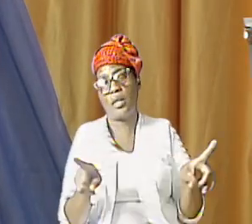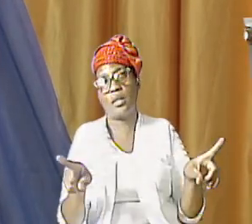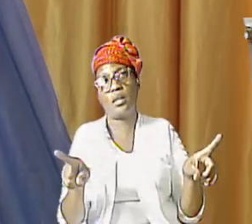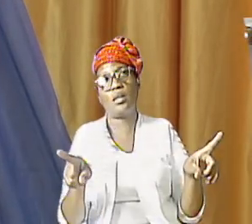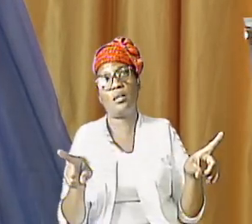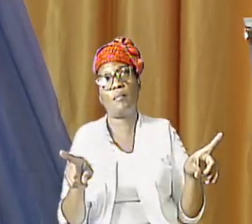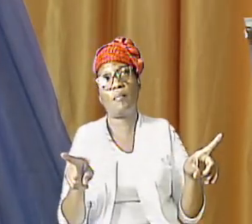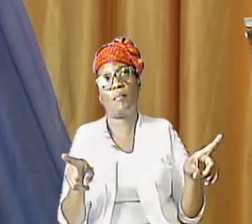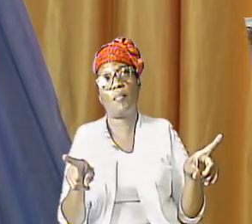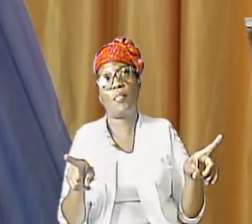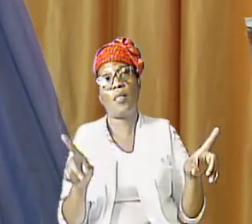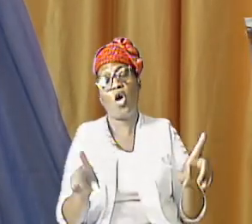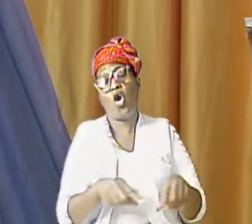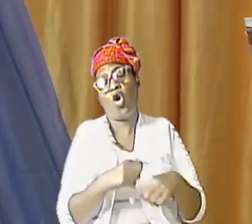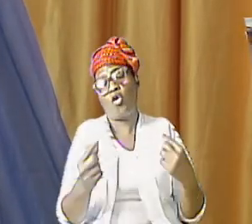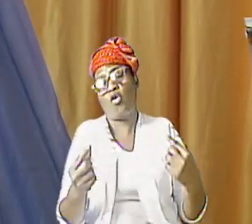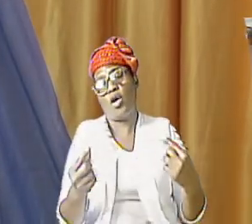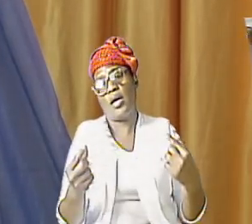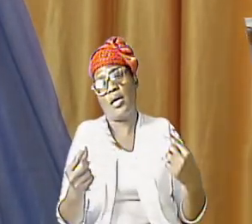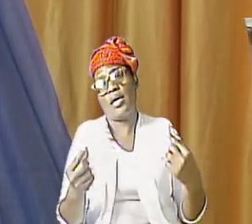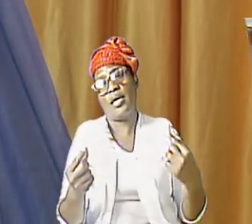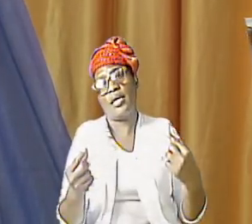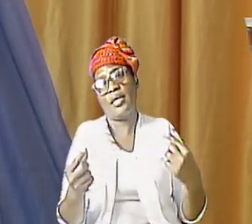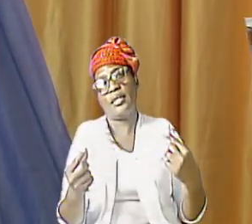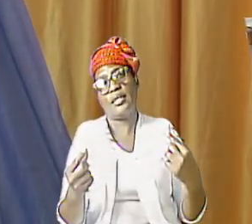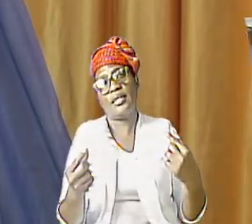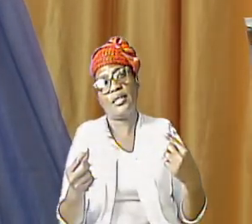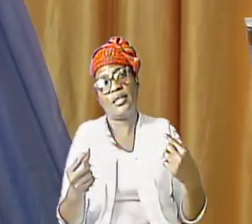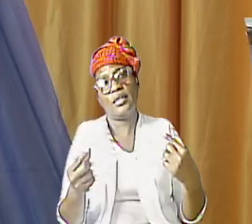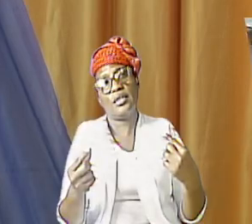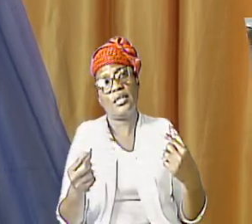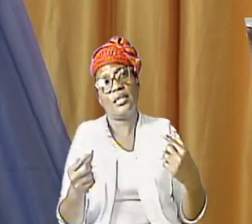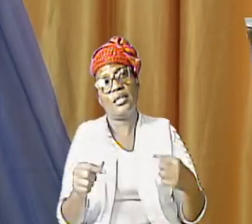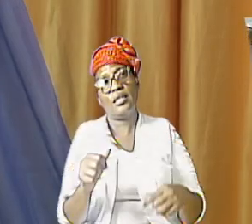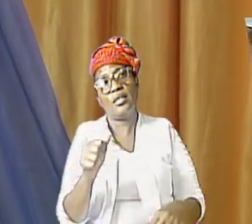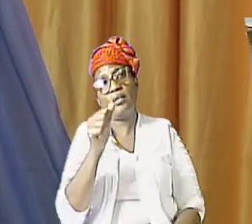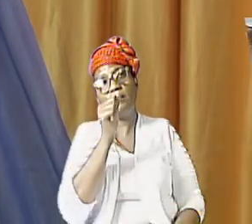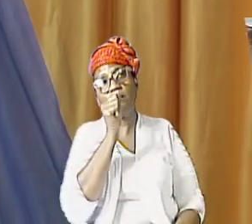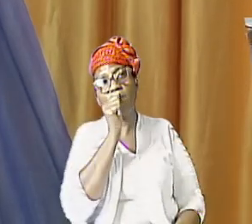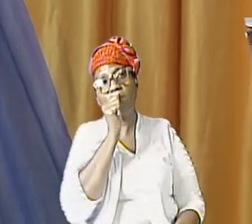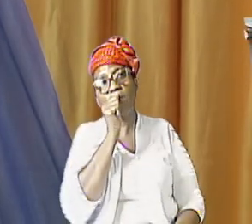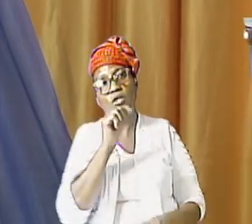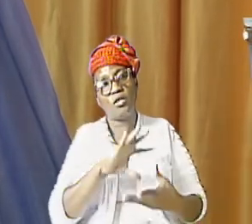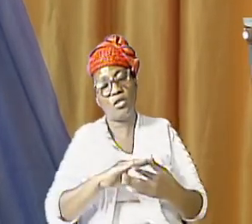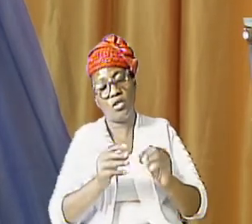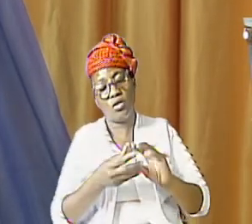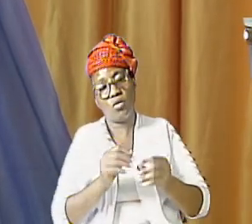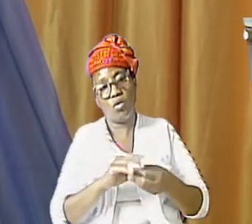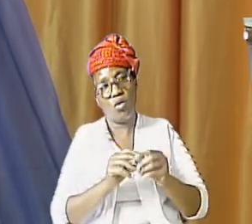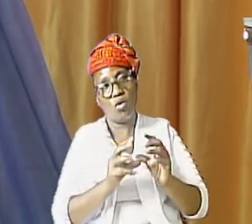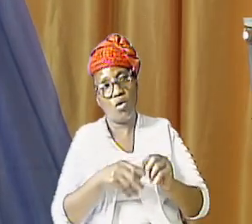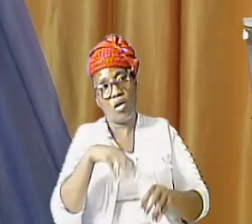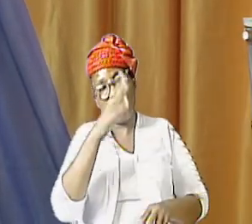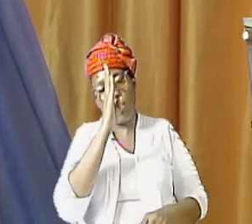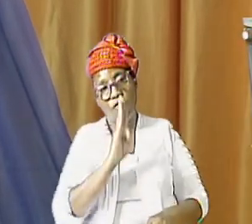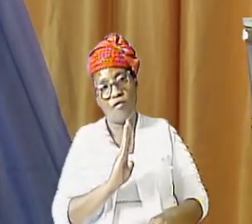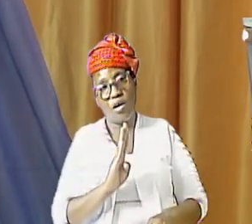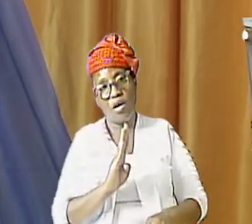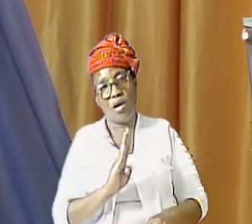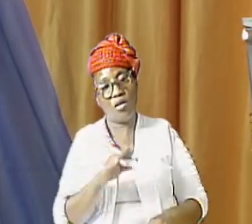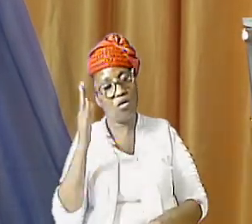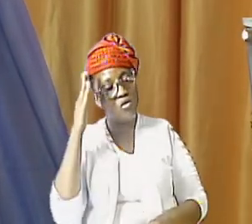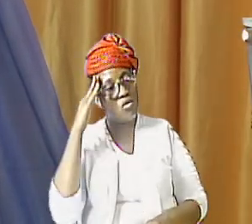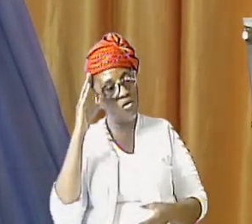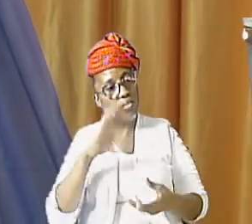But Bible says, great is the mystery of godliness. We don't know how he did it, but he became a